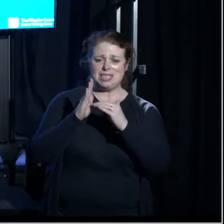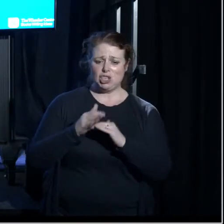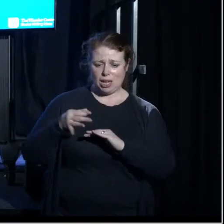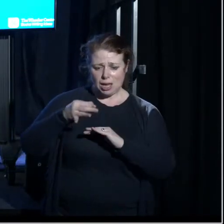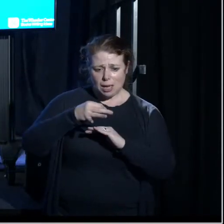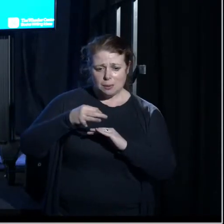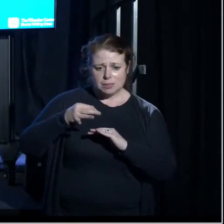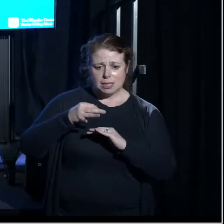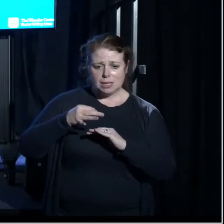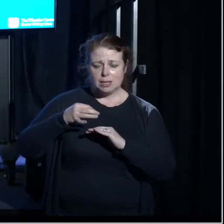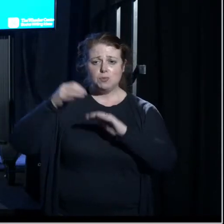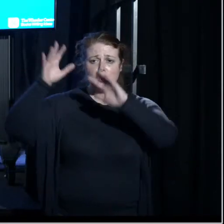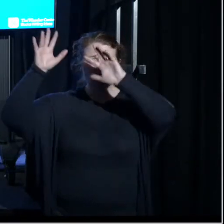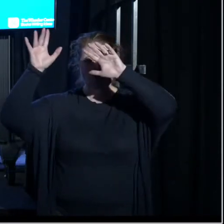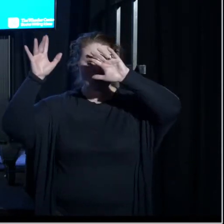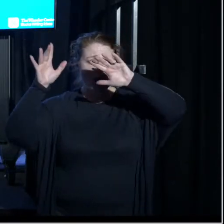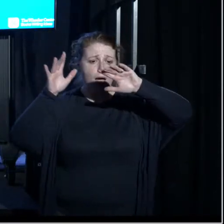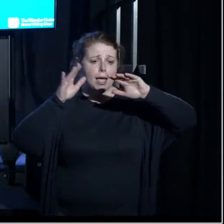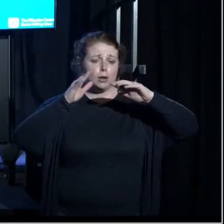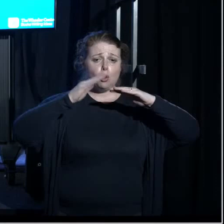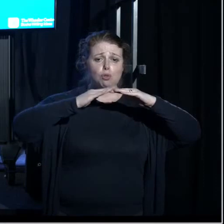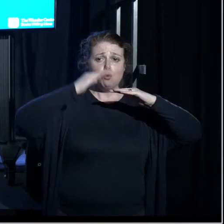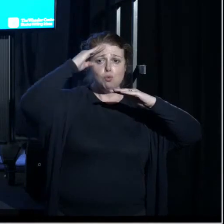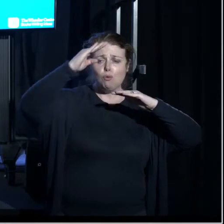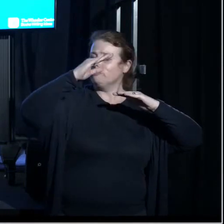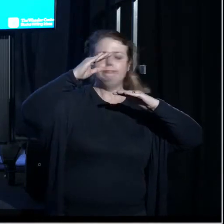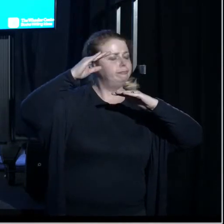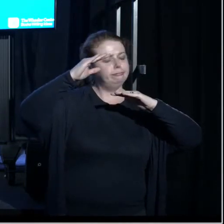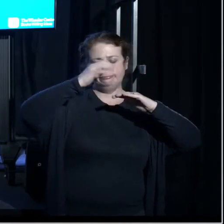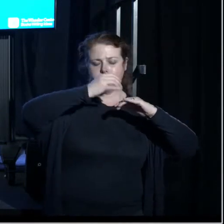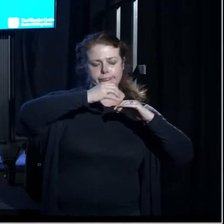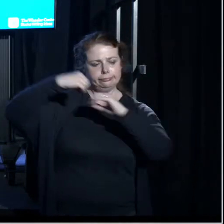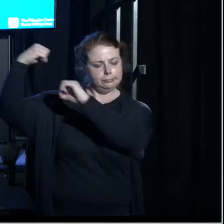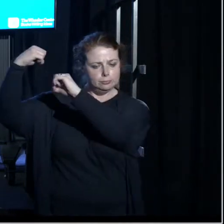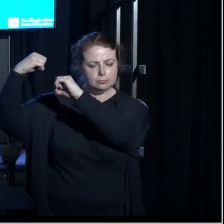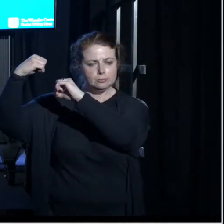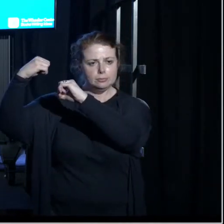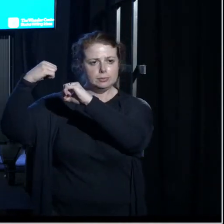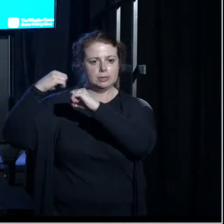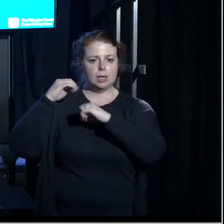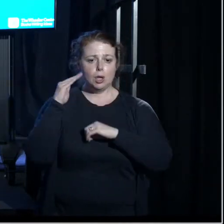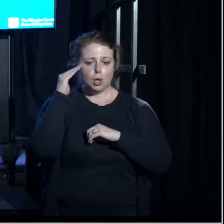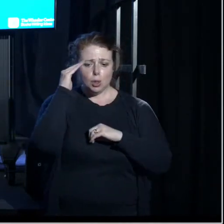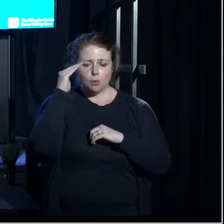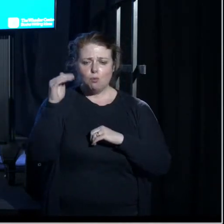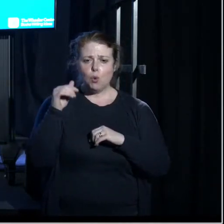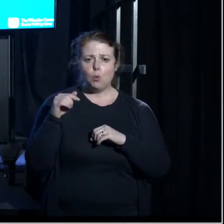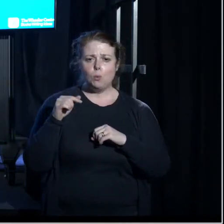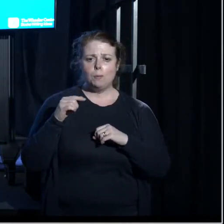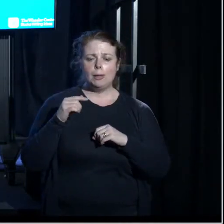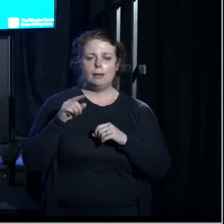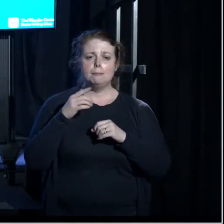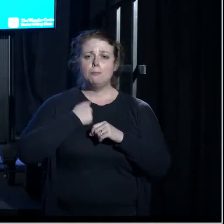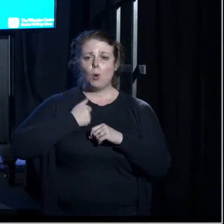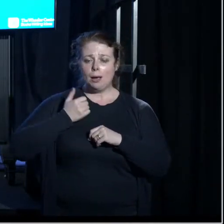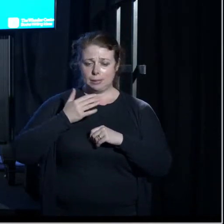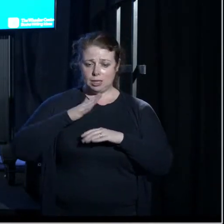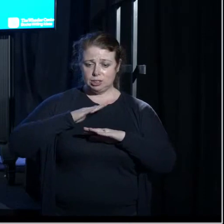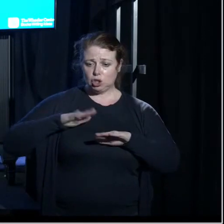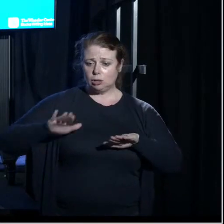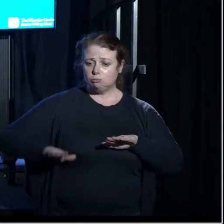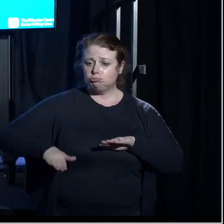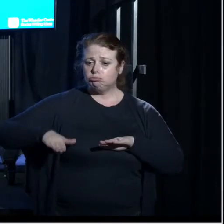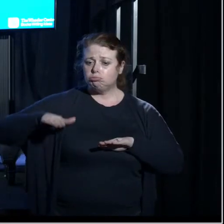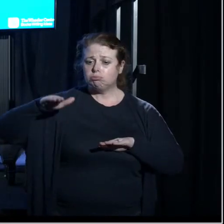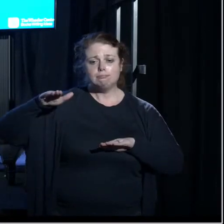her roof. Rooms of childhood draw final breaths, and the echo of my true brother falls to silence in the